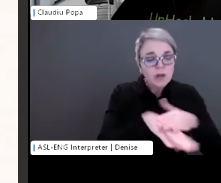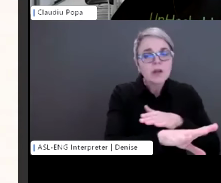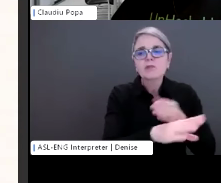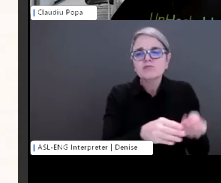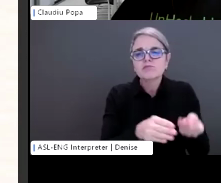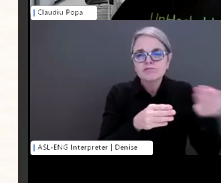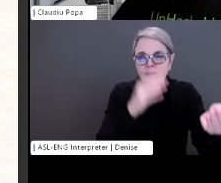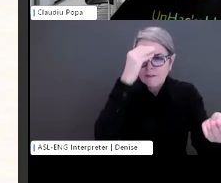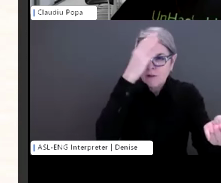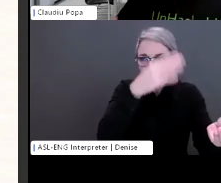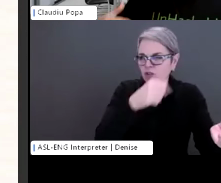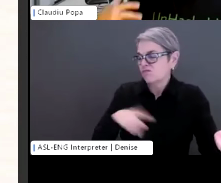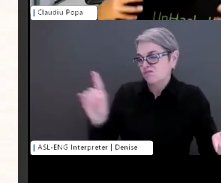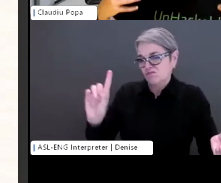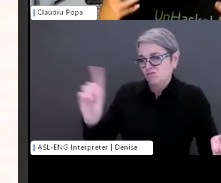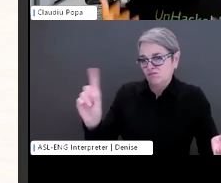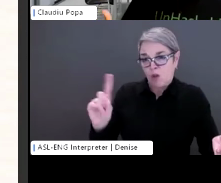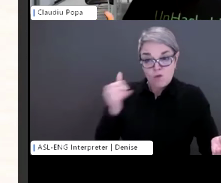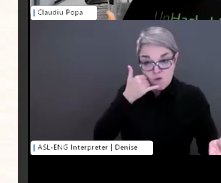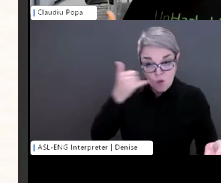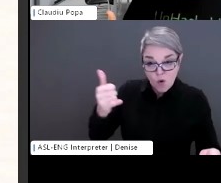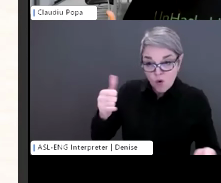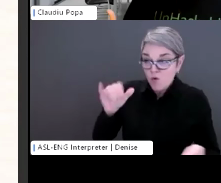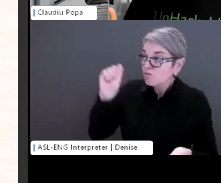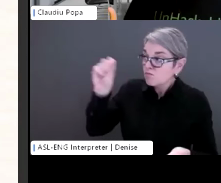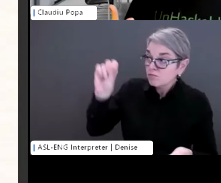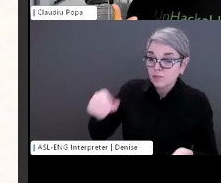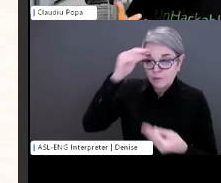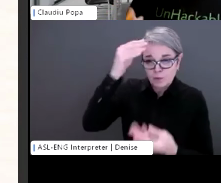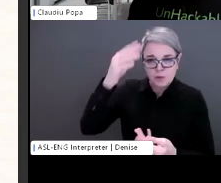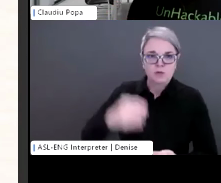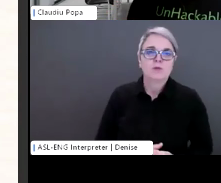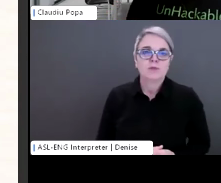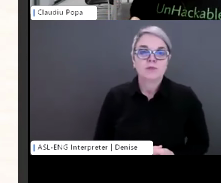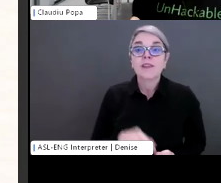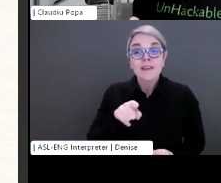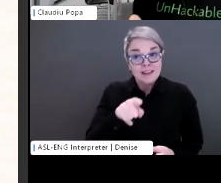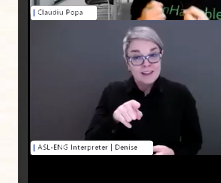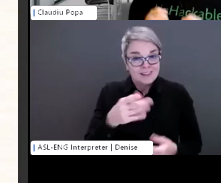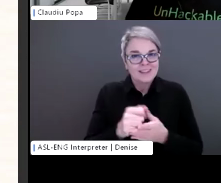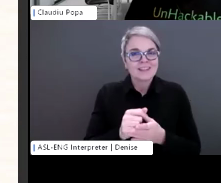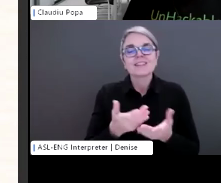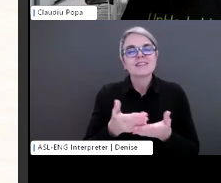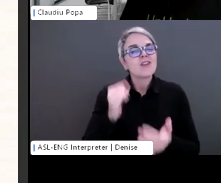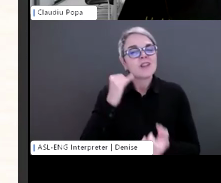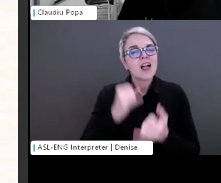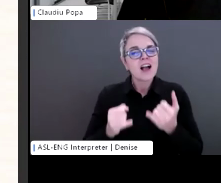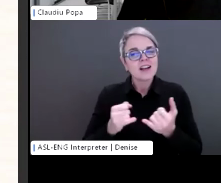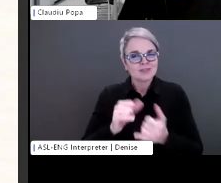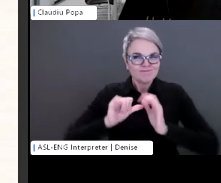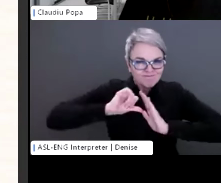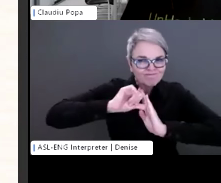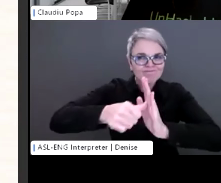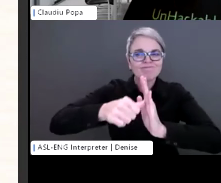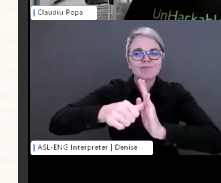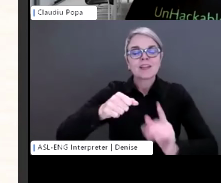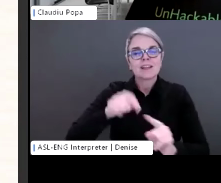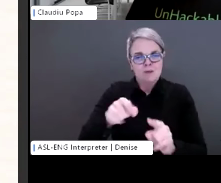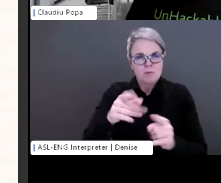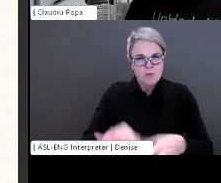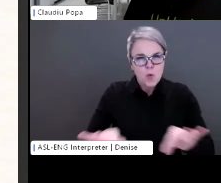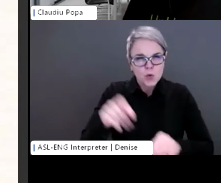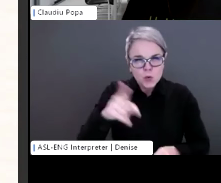Right? So always think like a scammer and you'll know what vulnerabilities scammers have because these